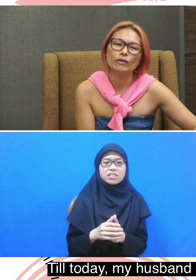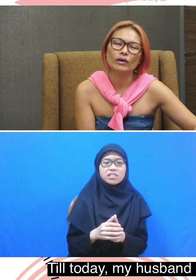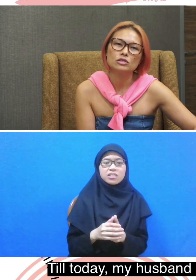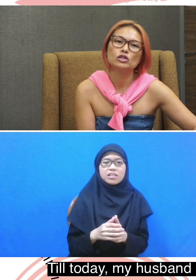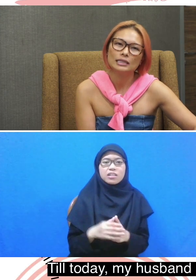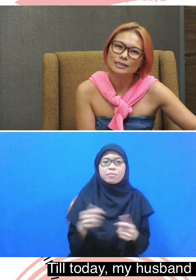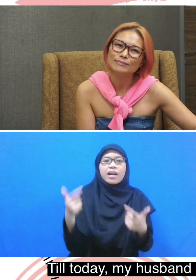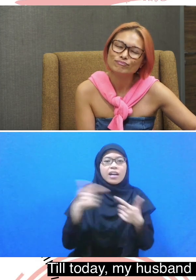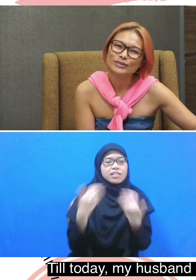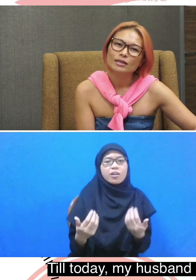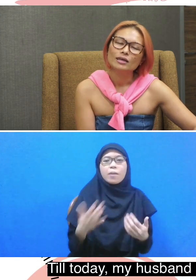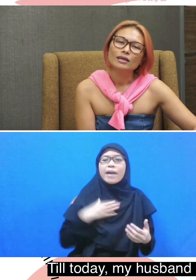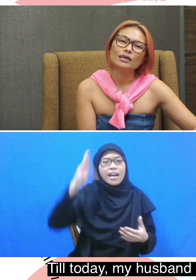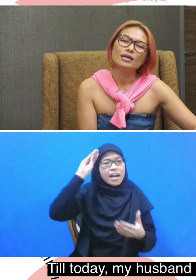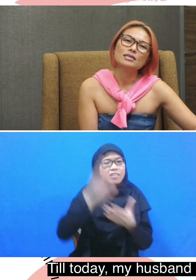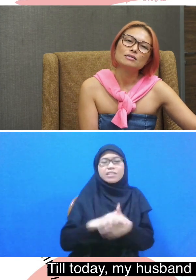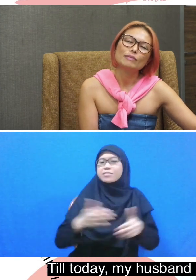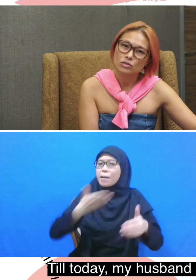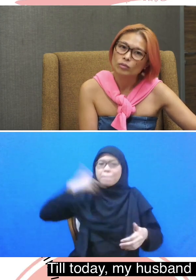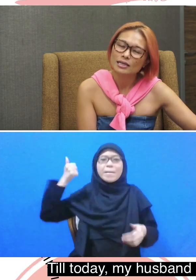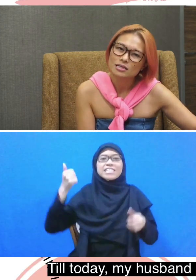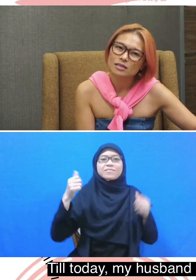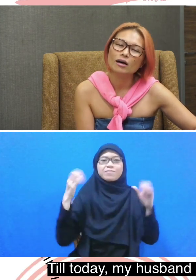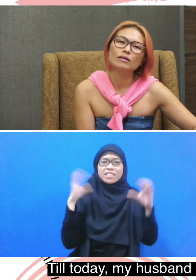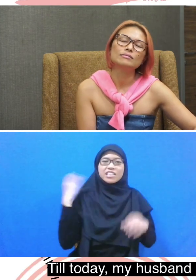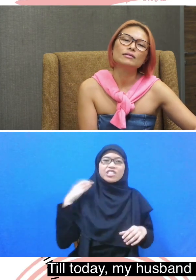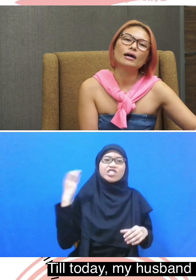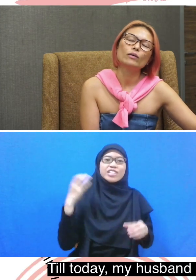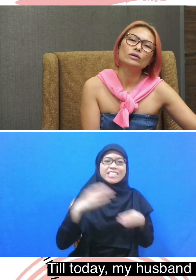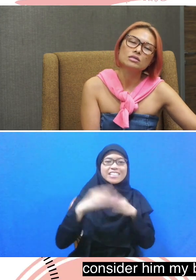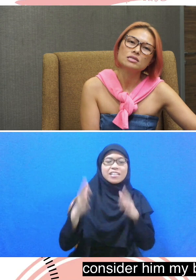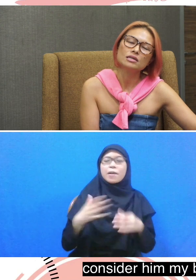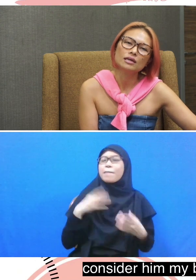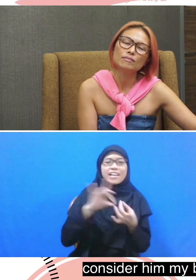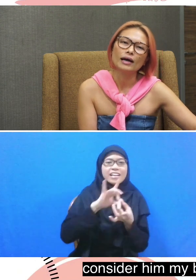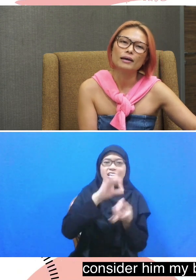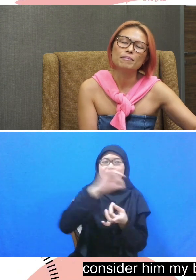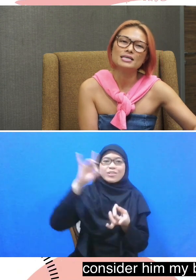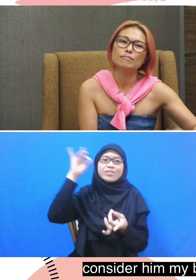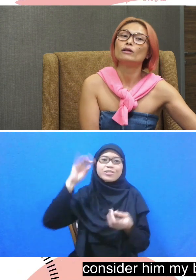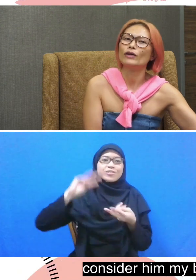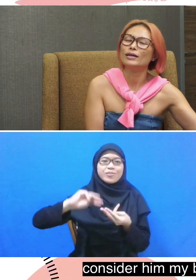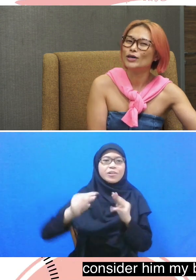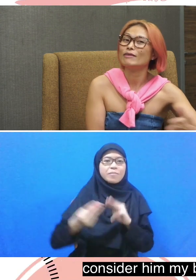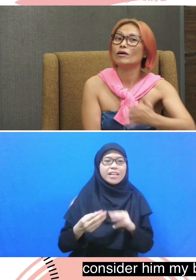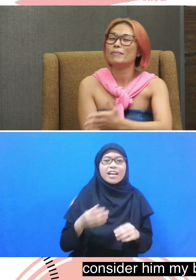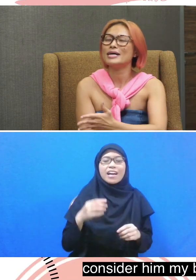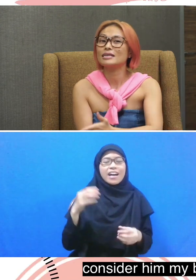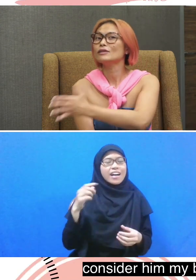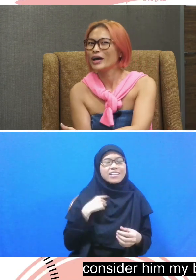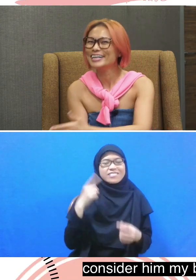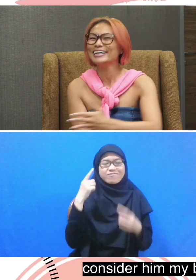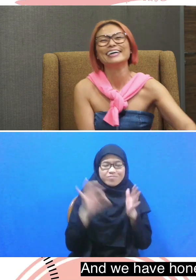is my greatest cheerleader. He is my soulmate. I would consider him my best male friend because I've got a